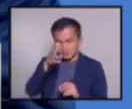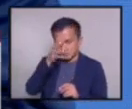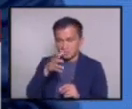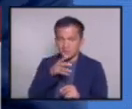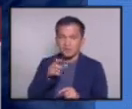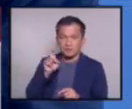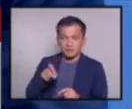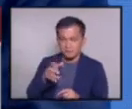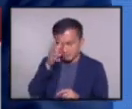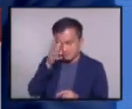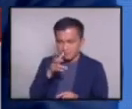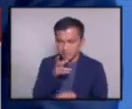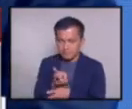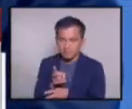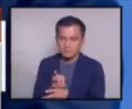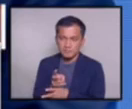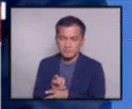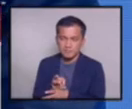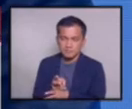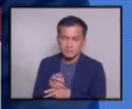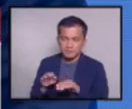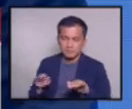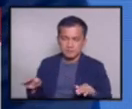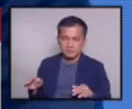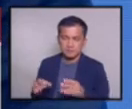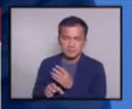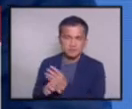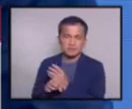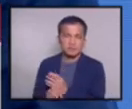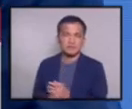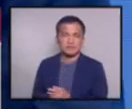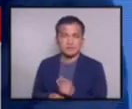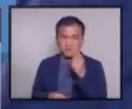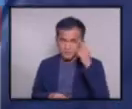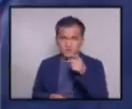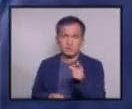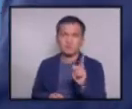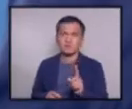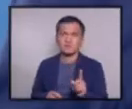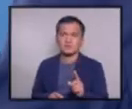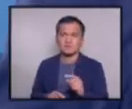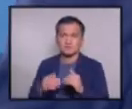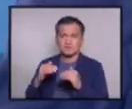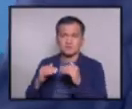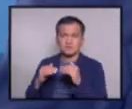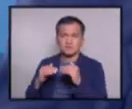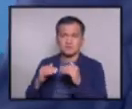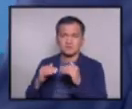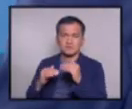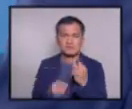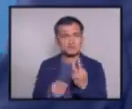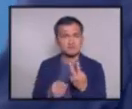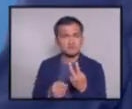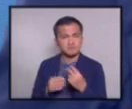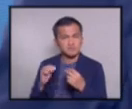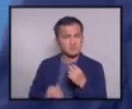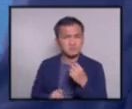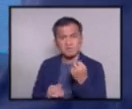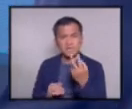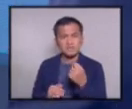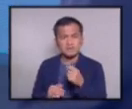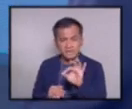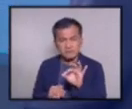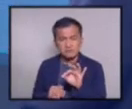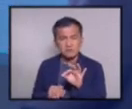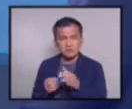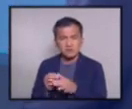sila while they are while the children are under their care. So for you, what is it? Should we lower it to 12, to 9, or should